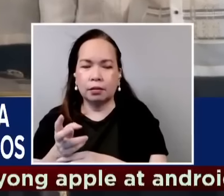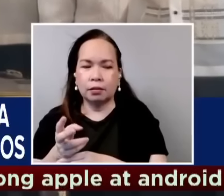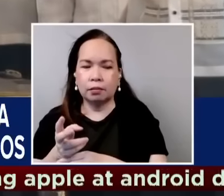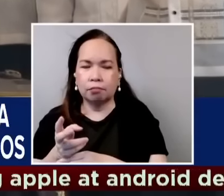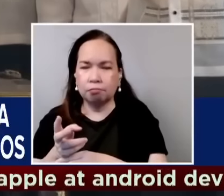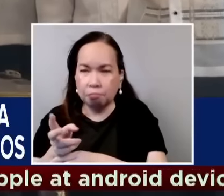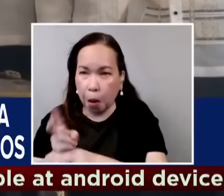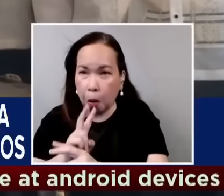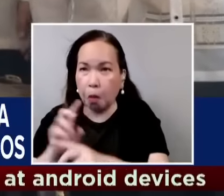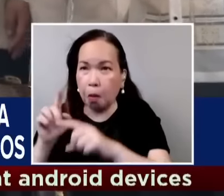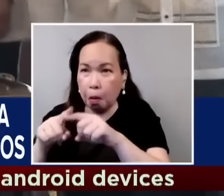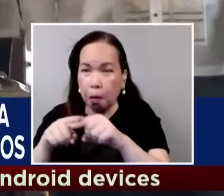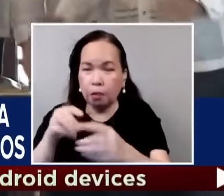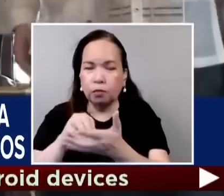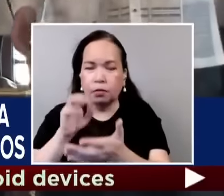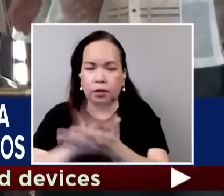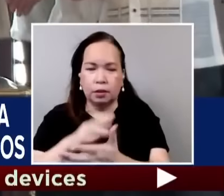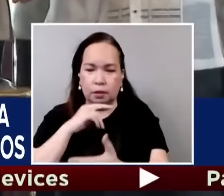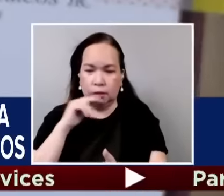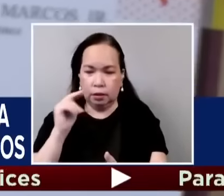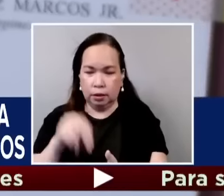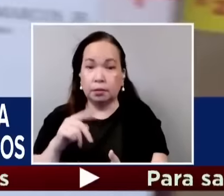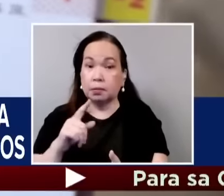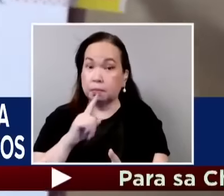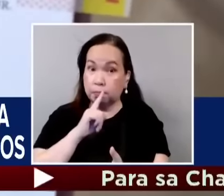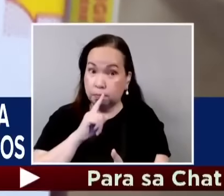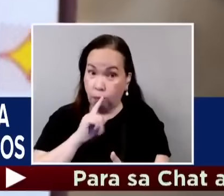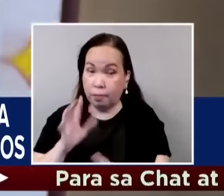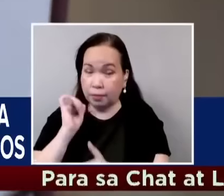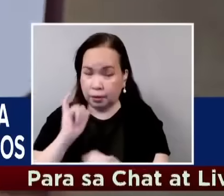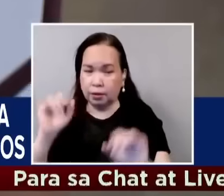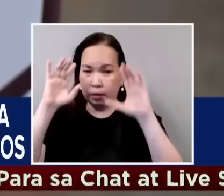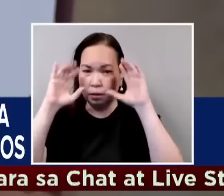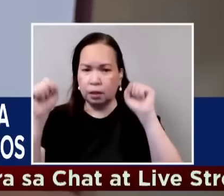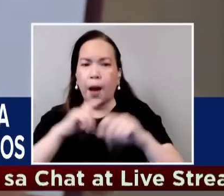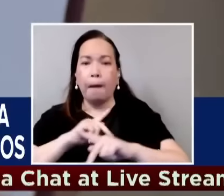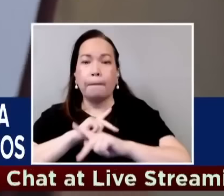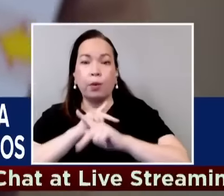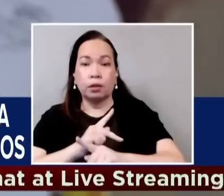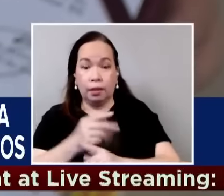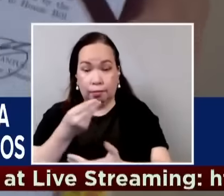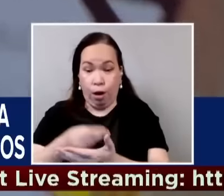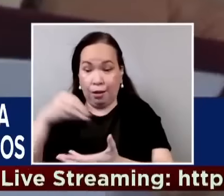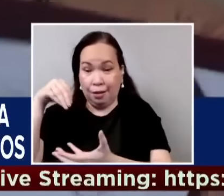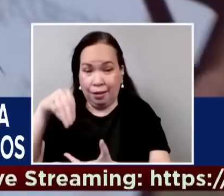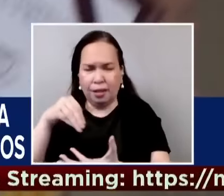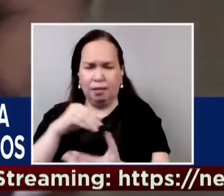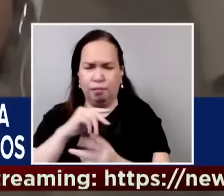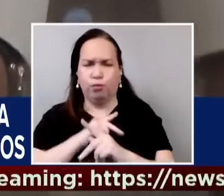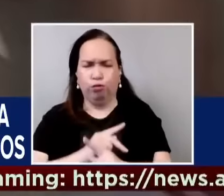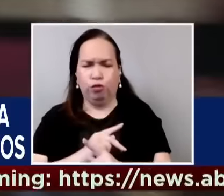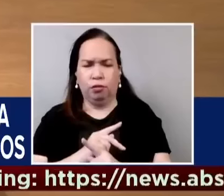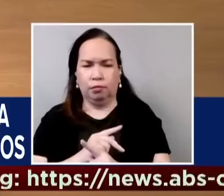sa pangungutang. Siniguro naman ng Pangulo na magiging protektado ang pera ng taong bayan dito.